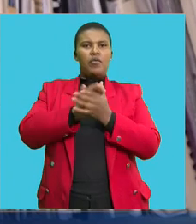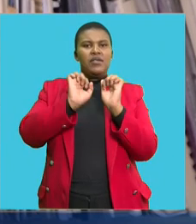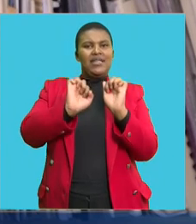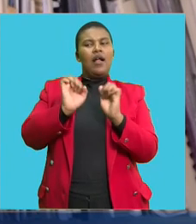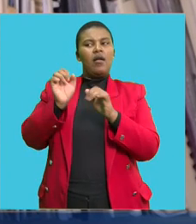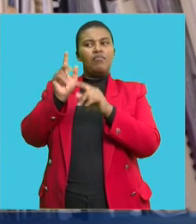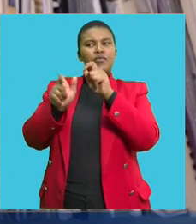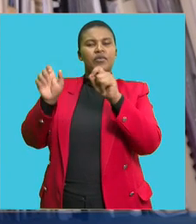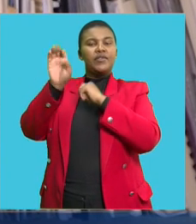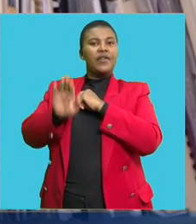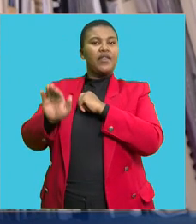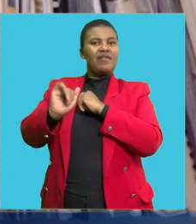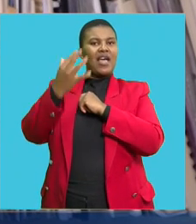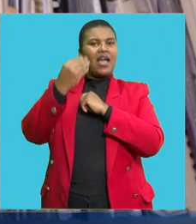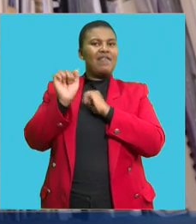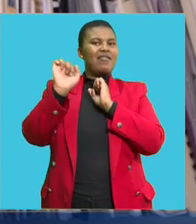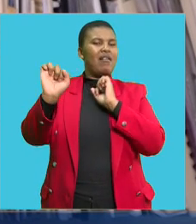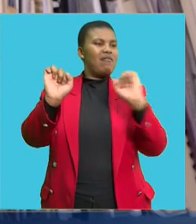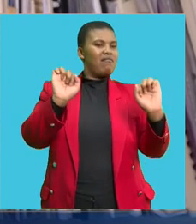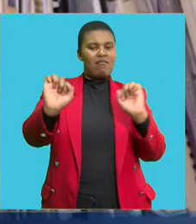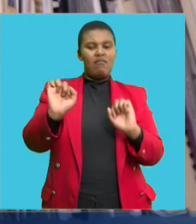South Africa. We've seen some parties